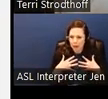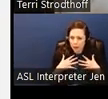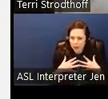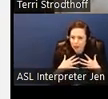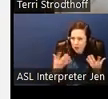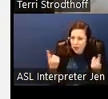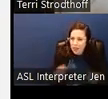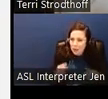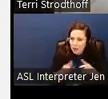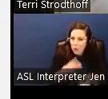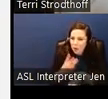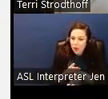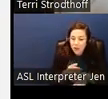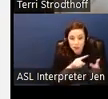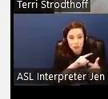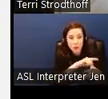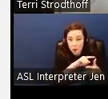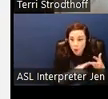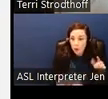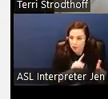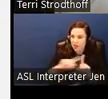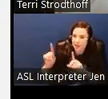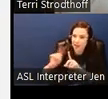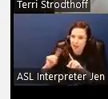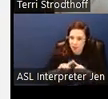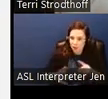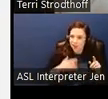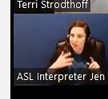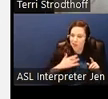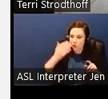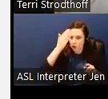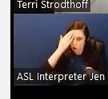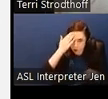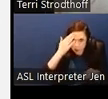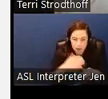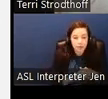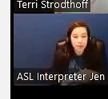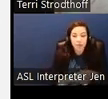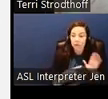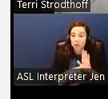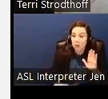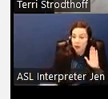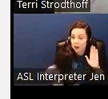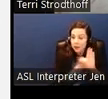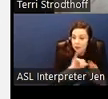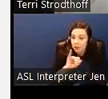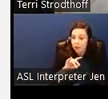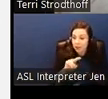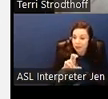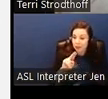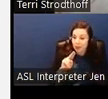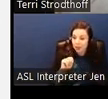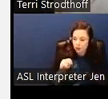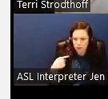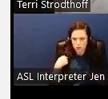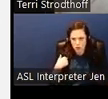really different sensory knowings, very different than interpretive knowings. So identification, for example, I'm sad rather